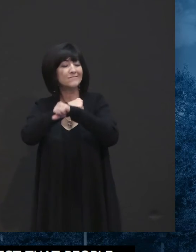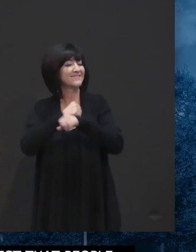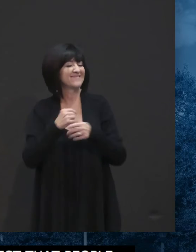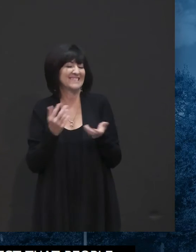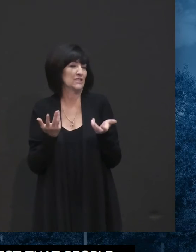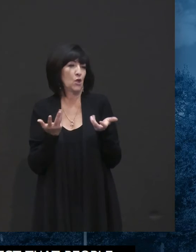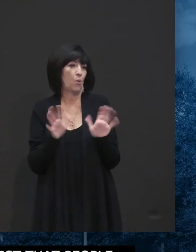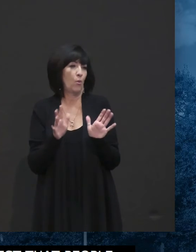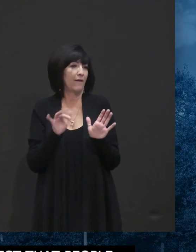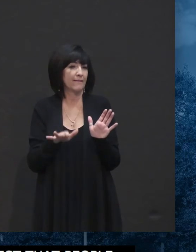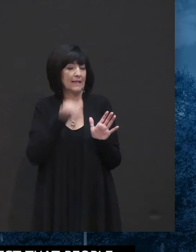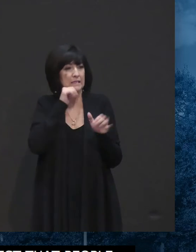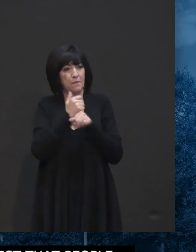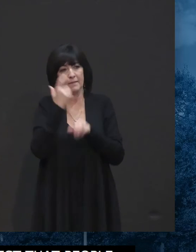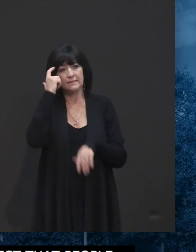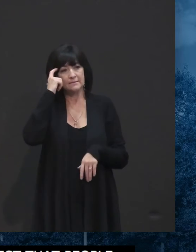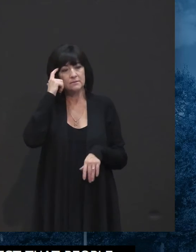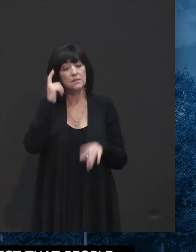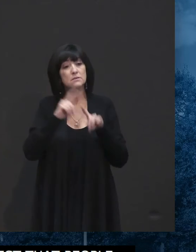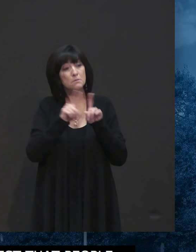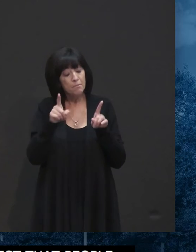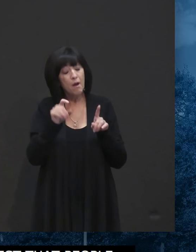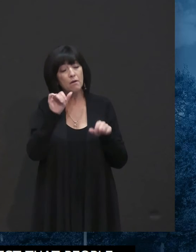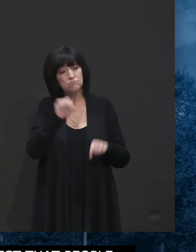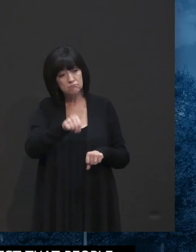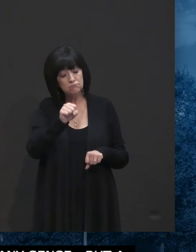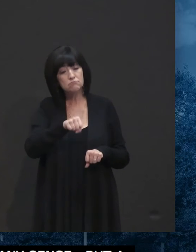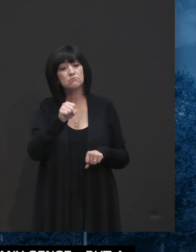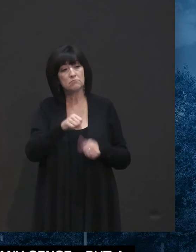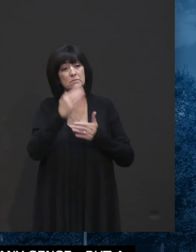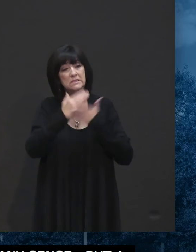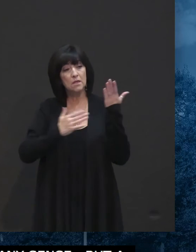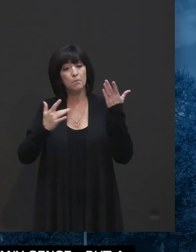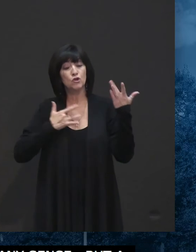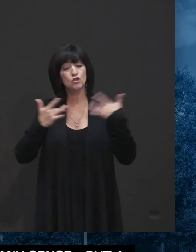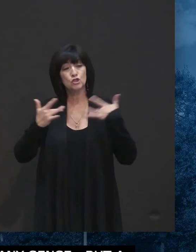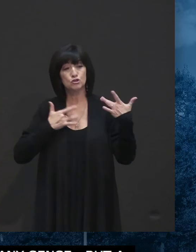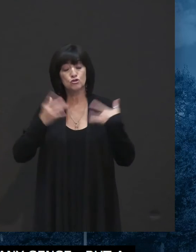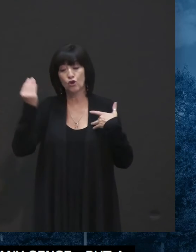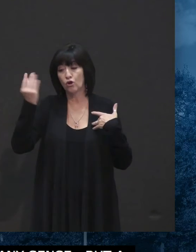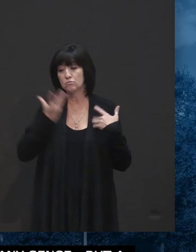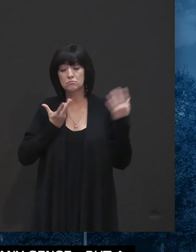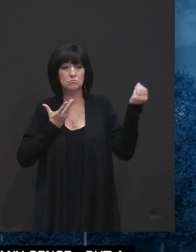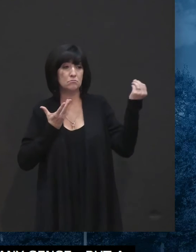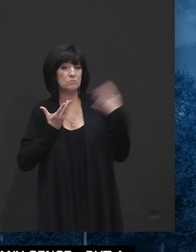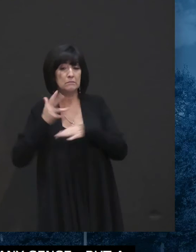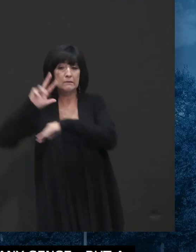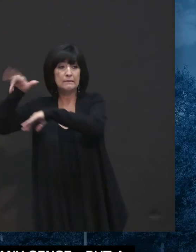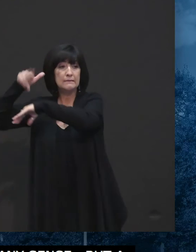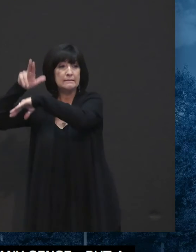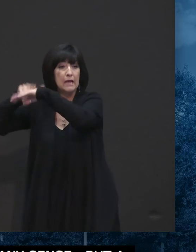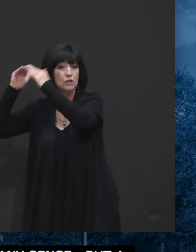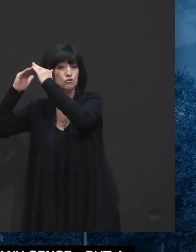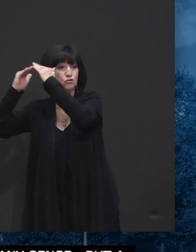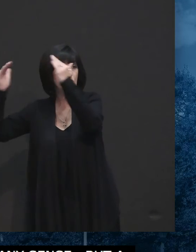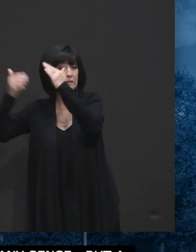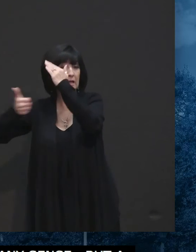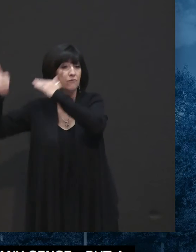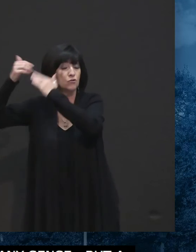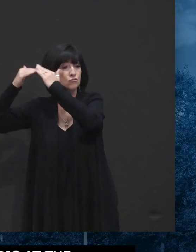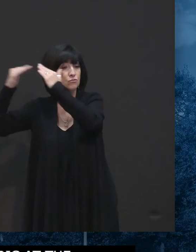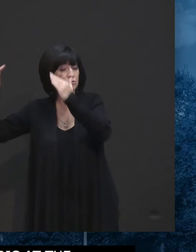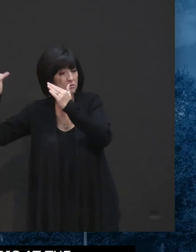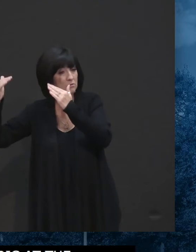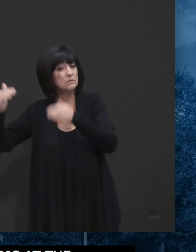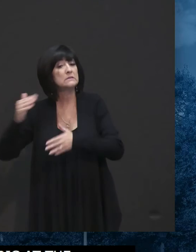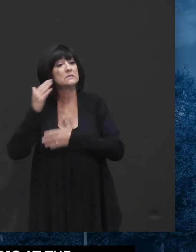a lot of the concerns are risen by some of the rhetoric at the national level, by some of the threats